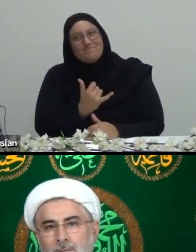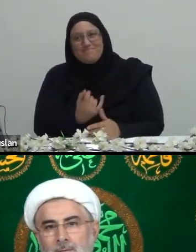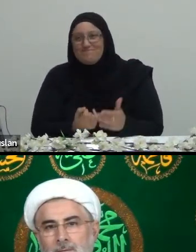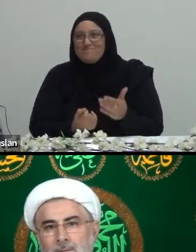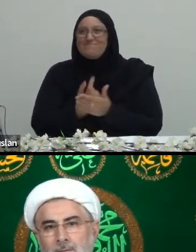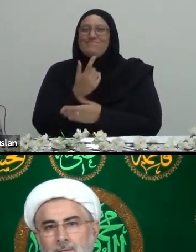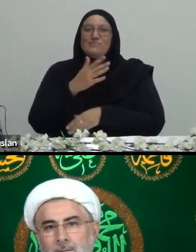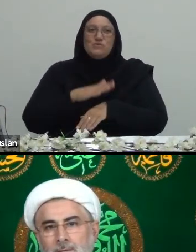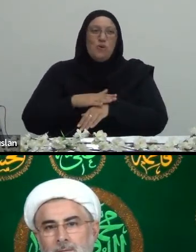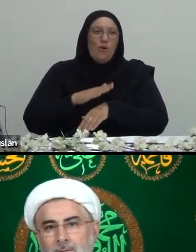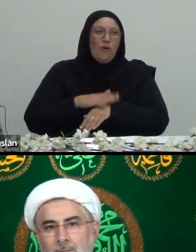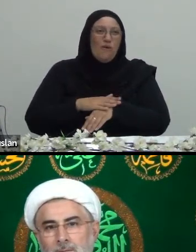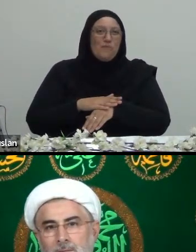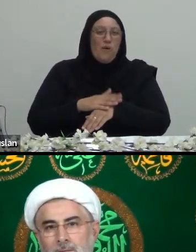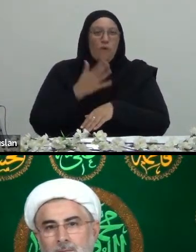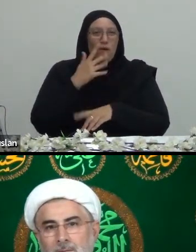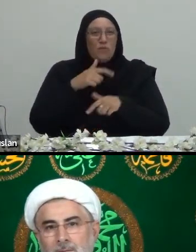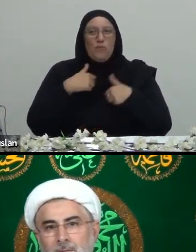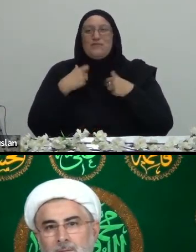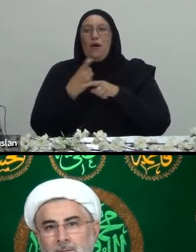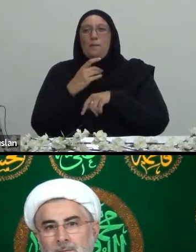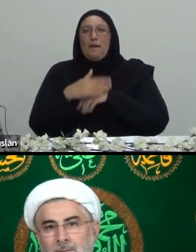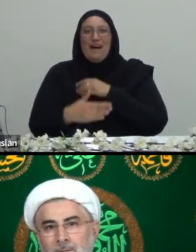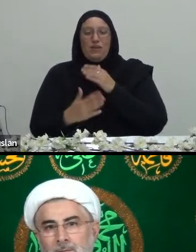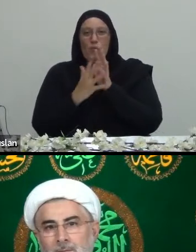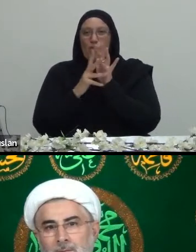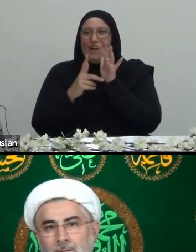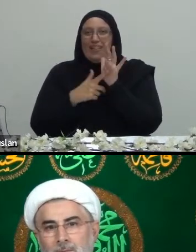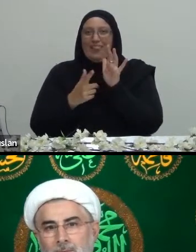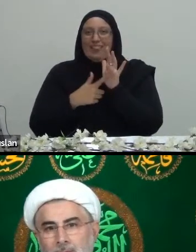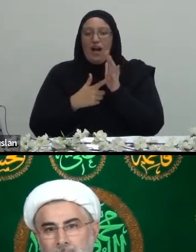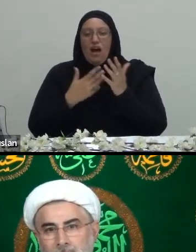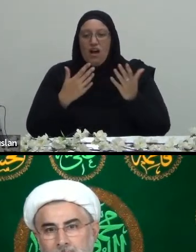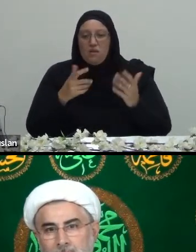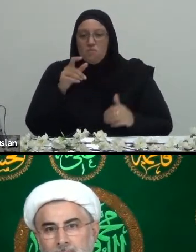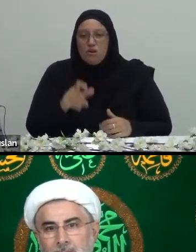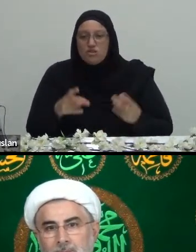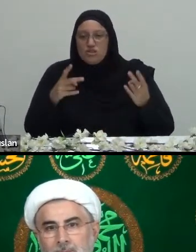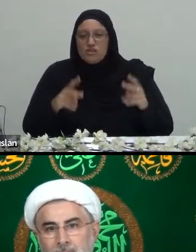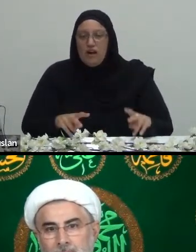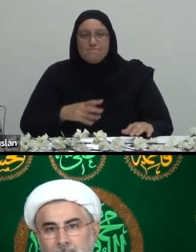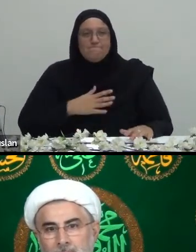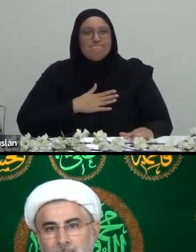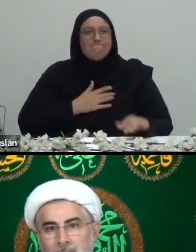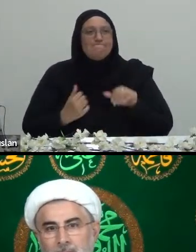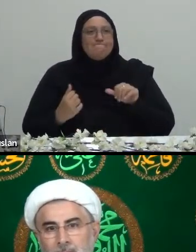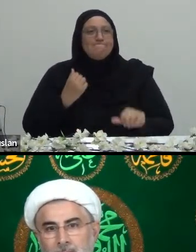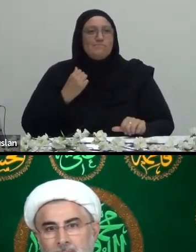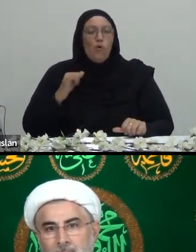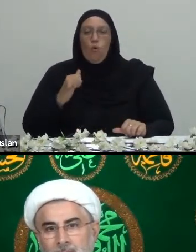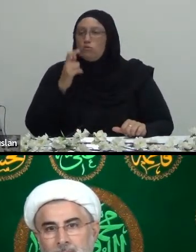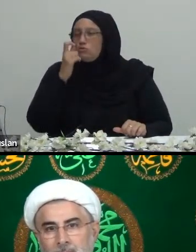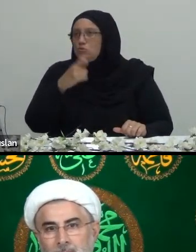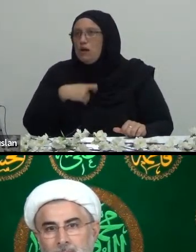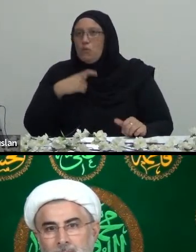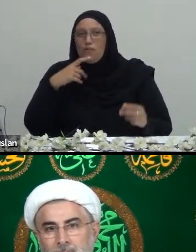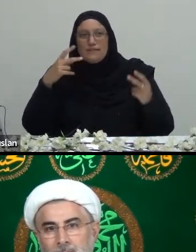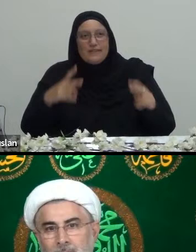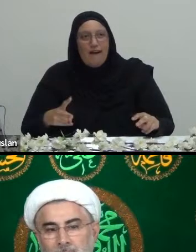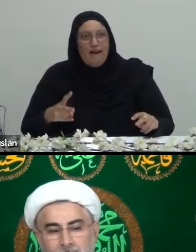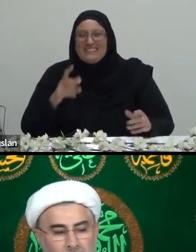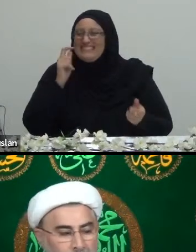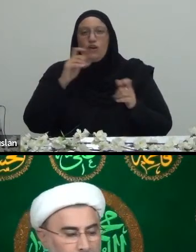this topic is usually when it's too late, or there are difficulties, or people need clarification on things